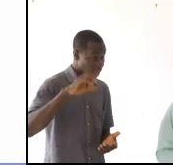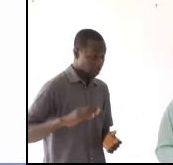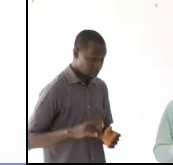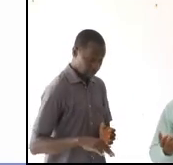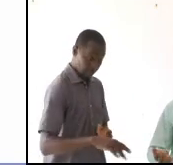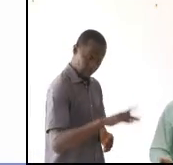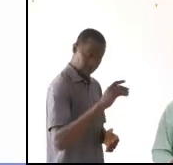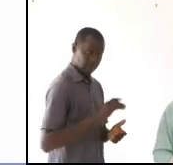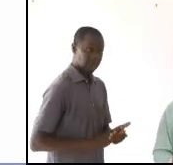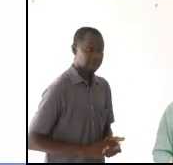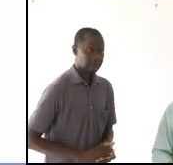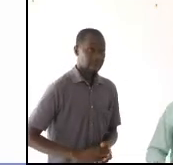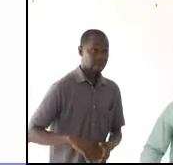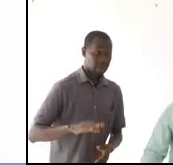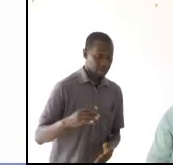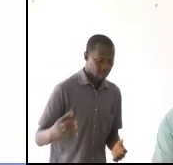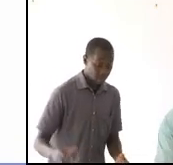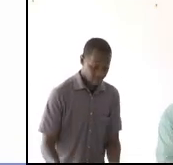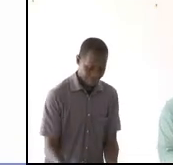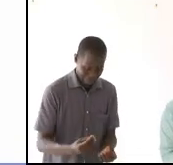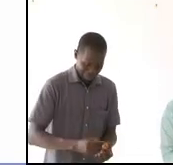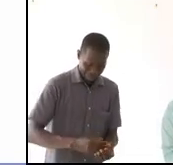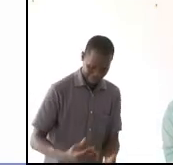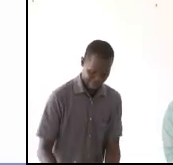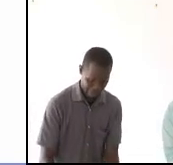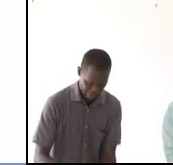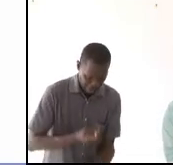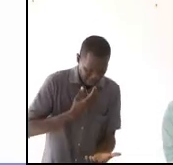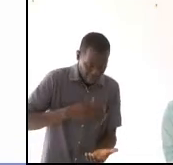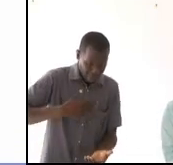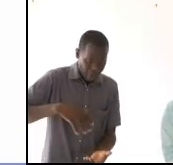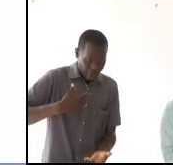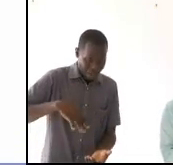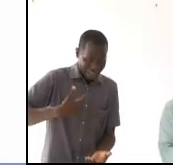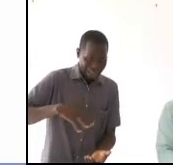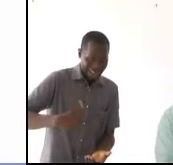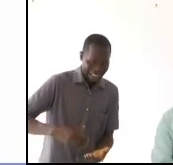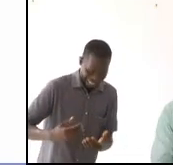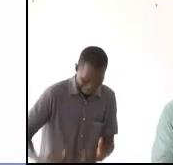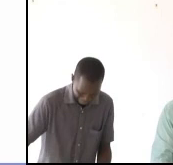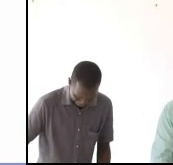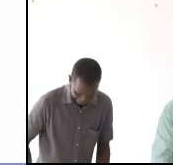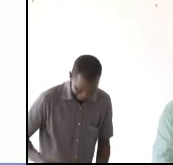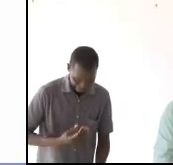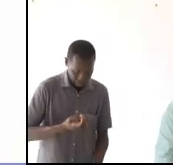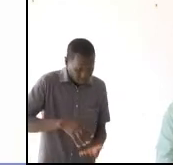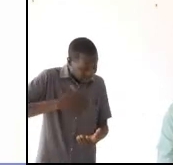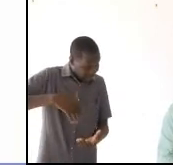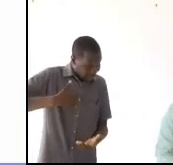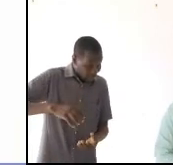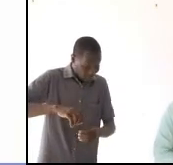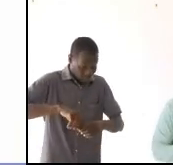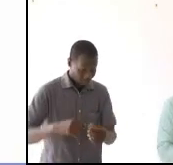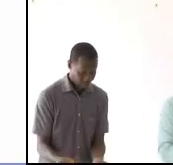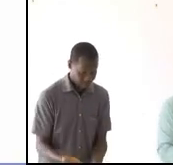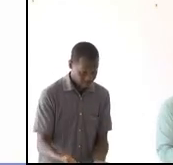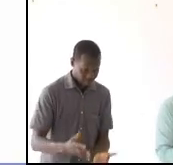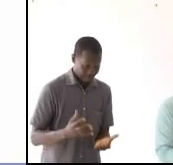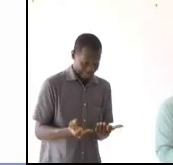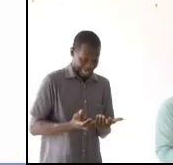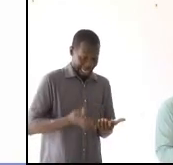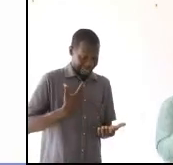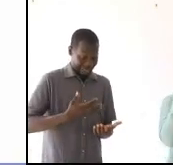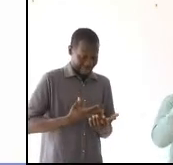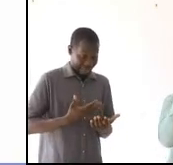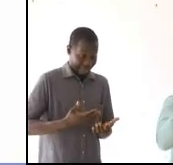move. So maybe you pick up a hot plate of food, before you know it, the plate is broken because the heat